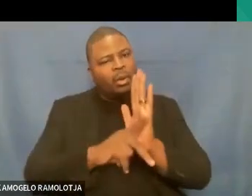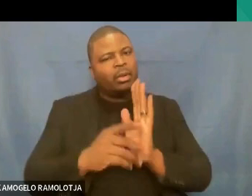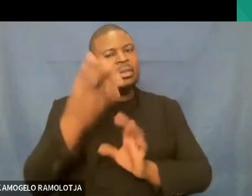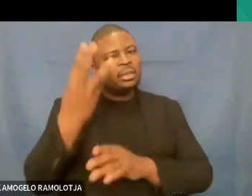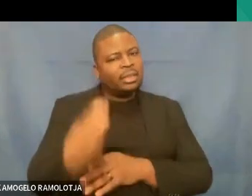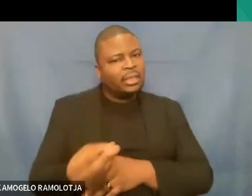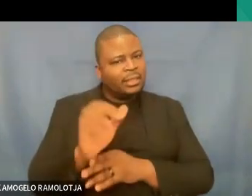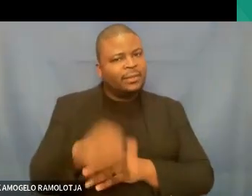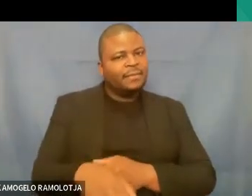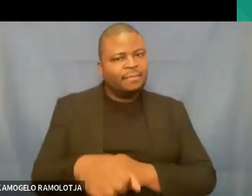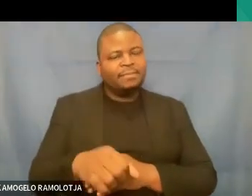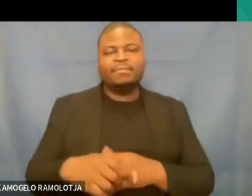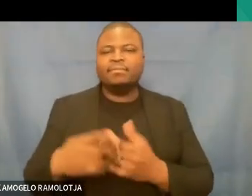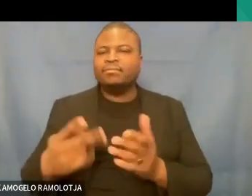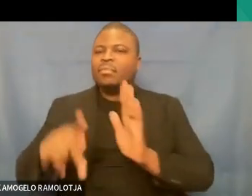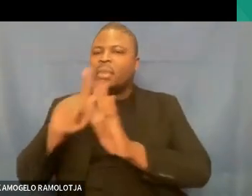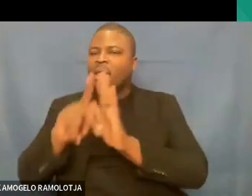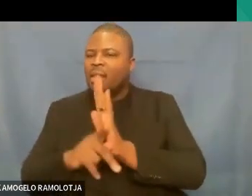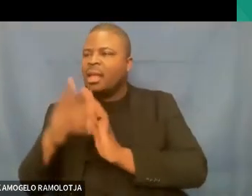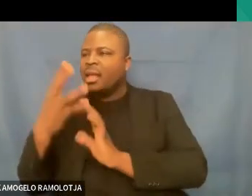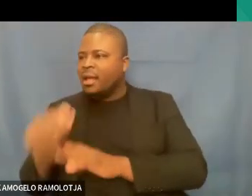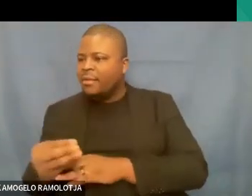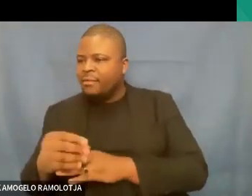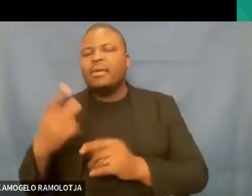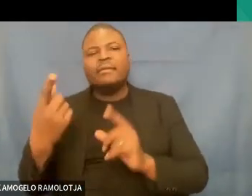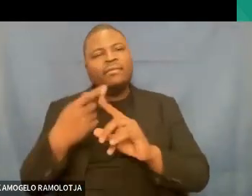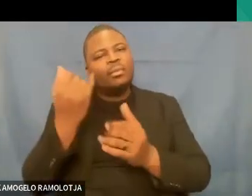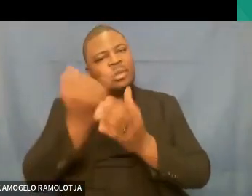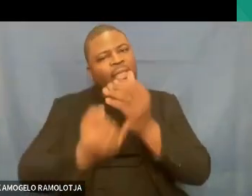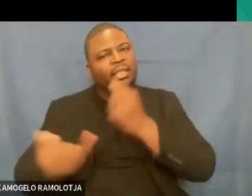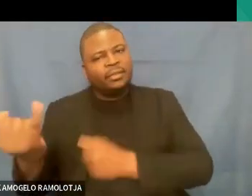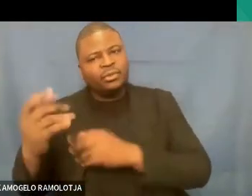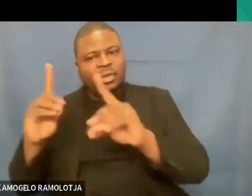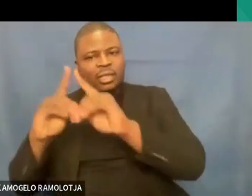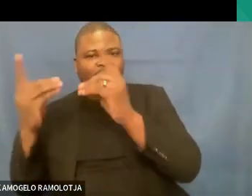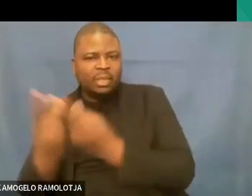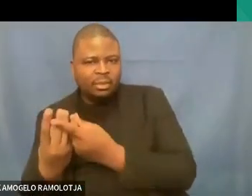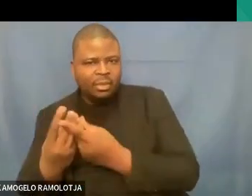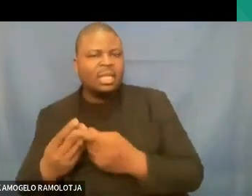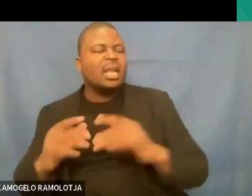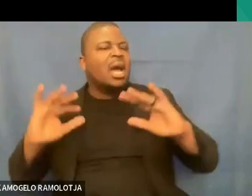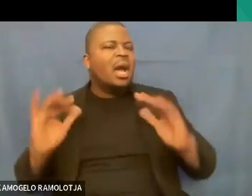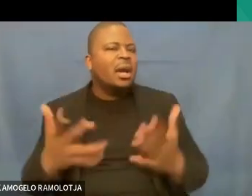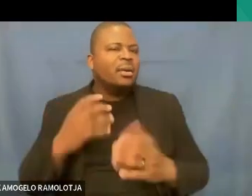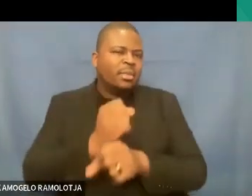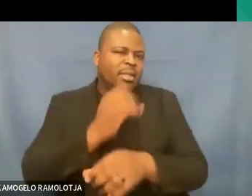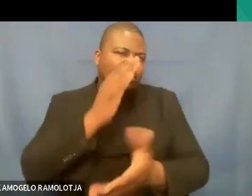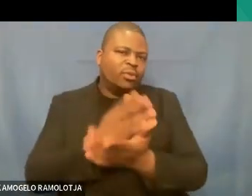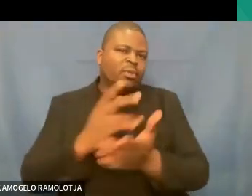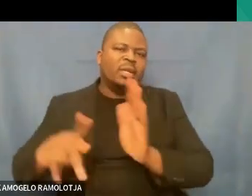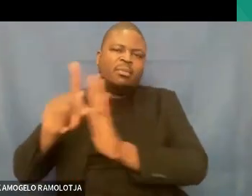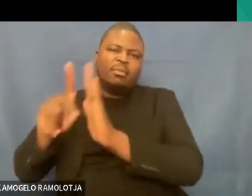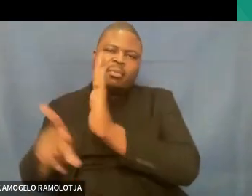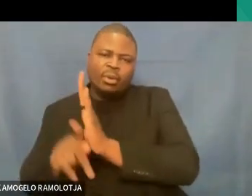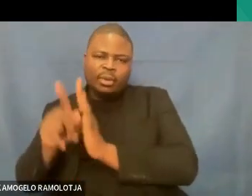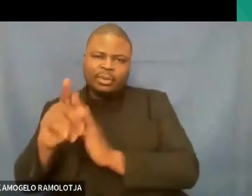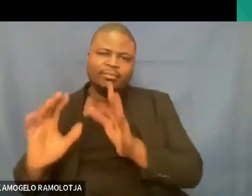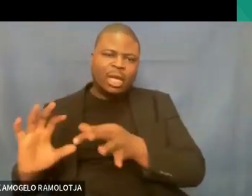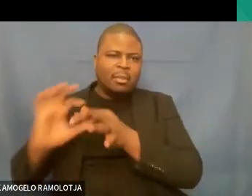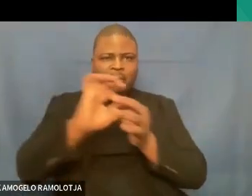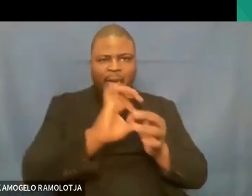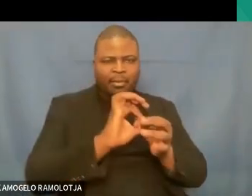by individual departments. But how do we make sure that these policies actually speak to each other? And even